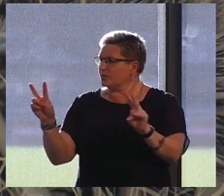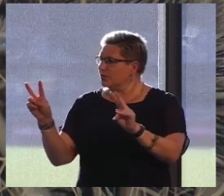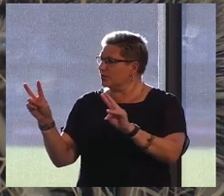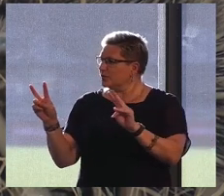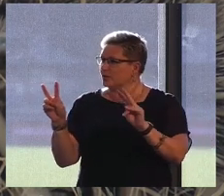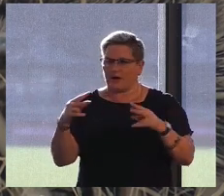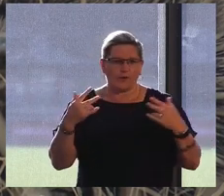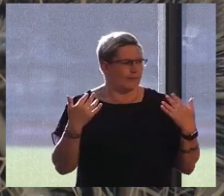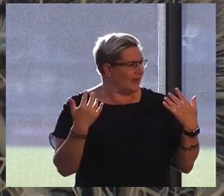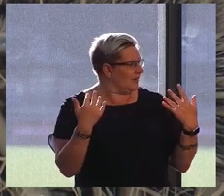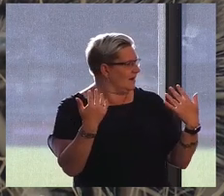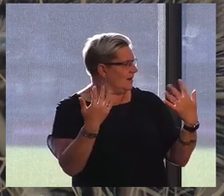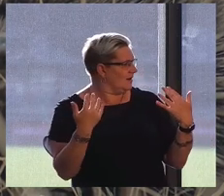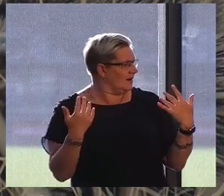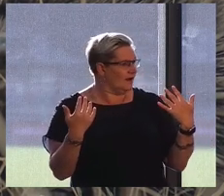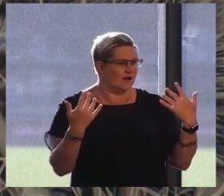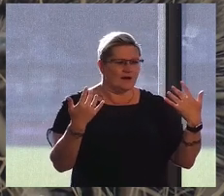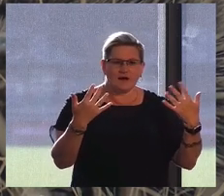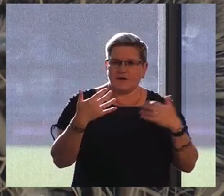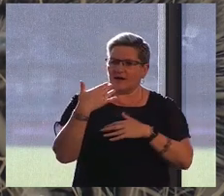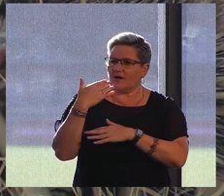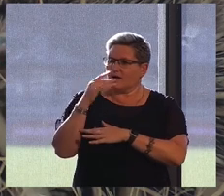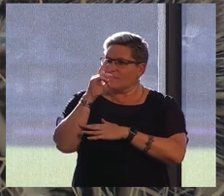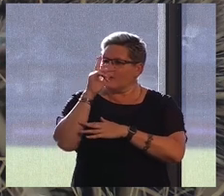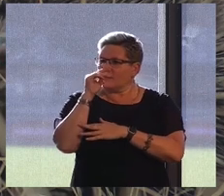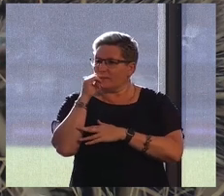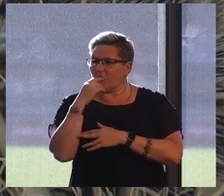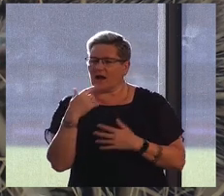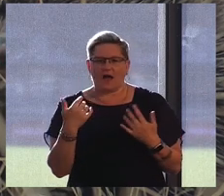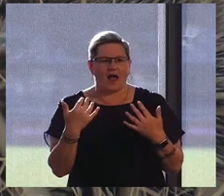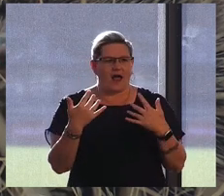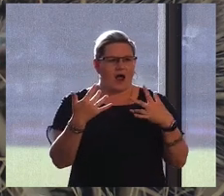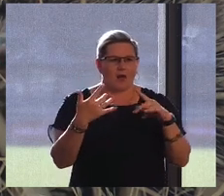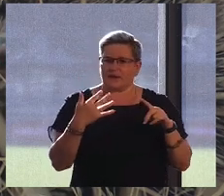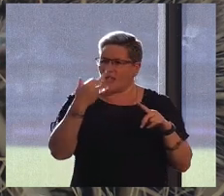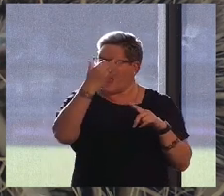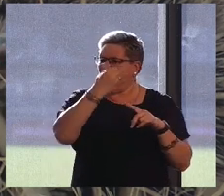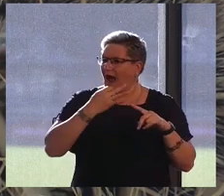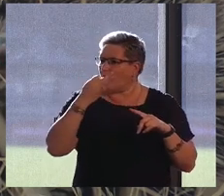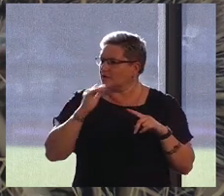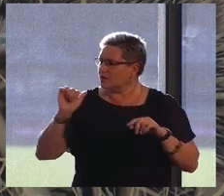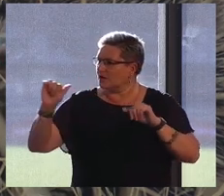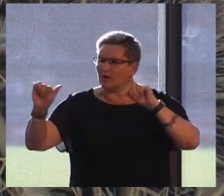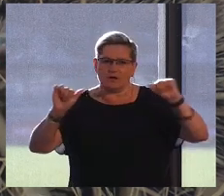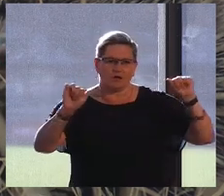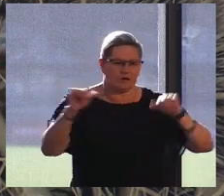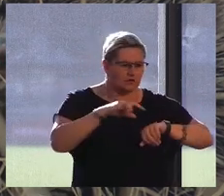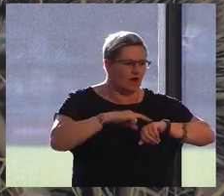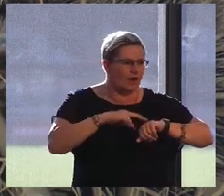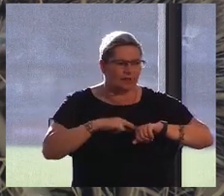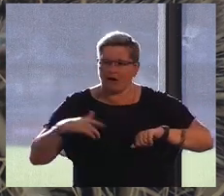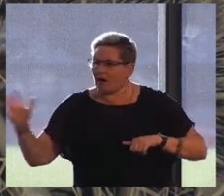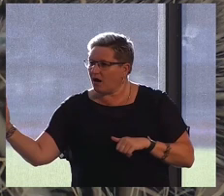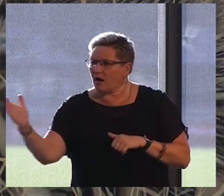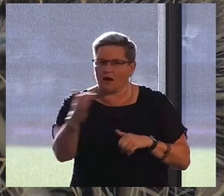of you, and think about how many collective hours of your time in this room